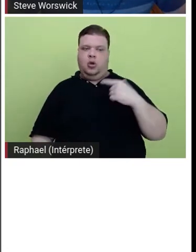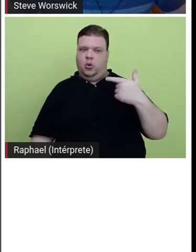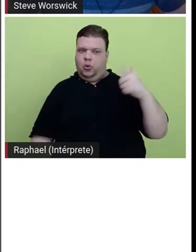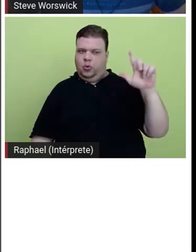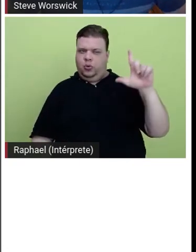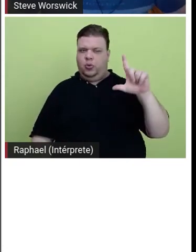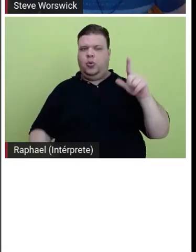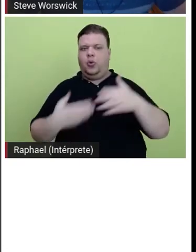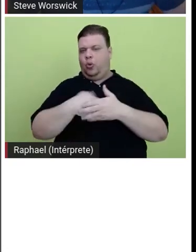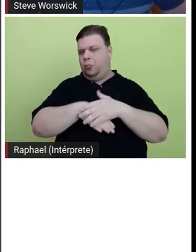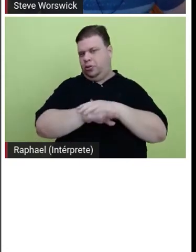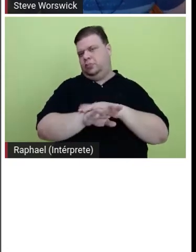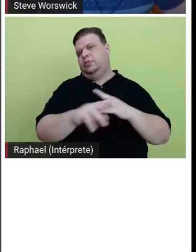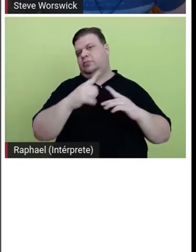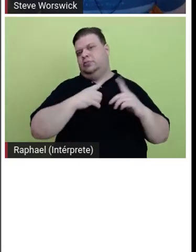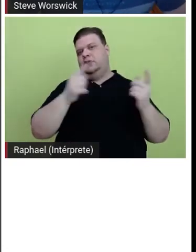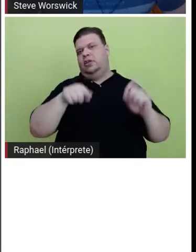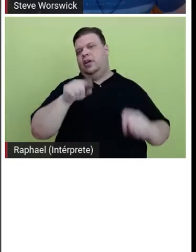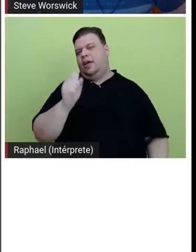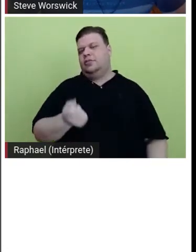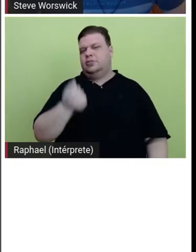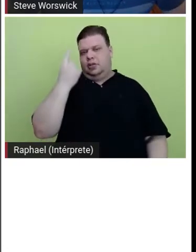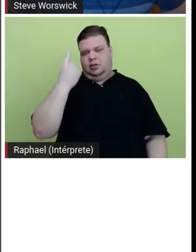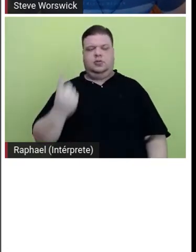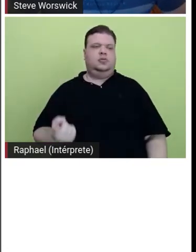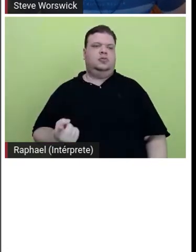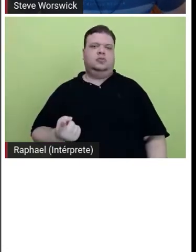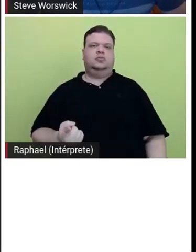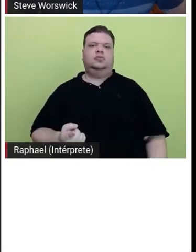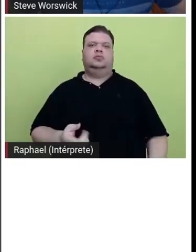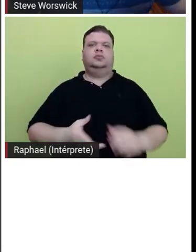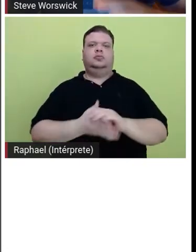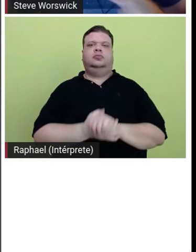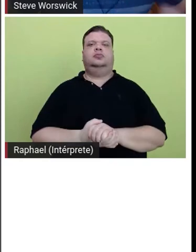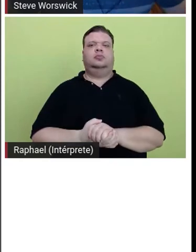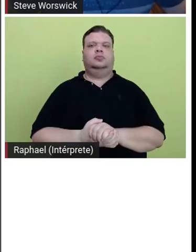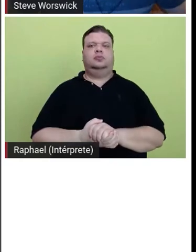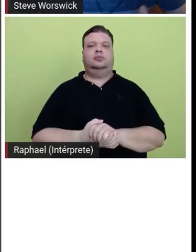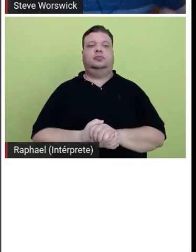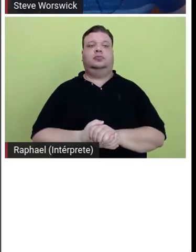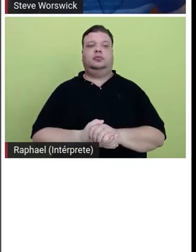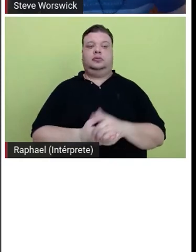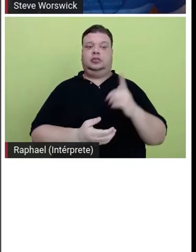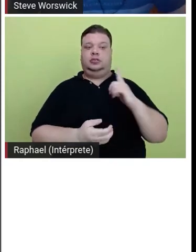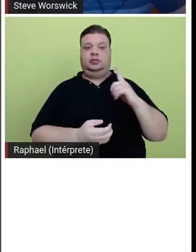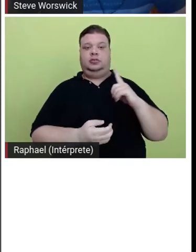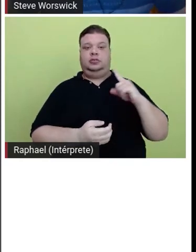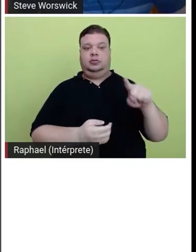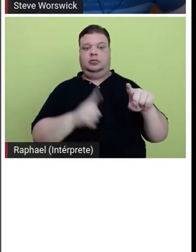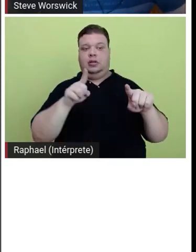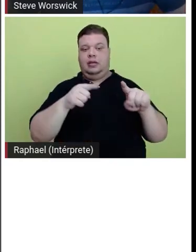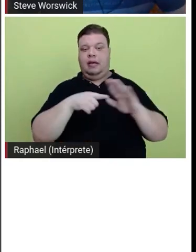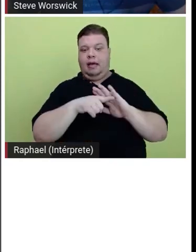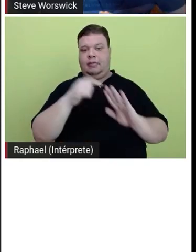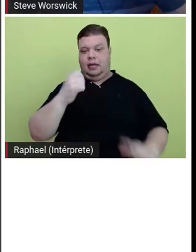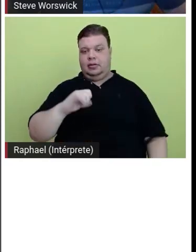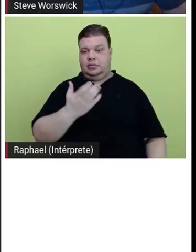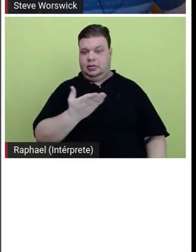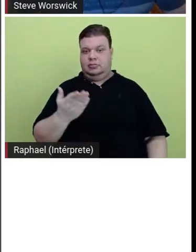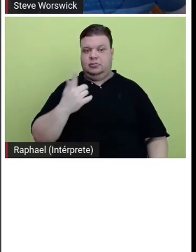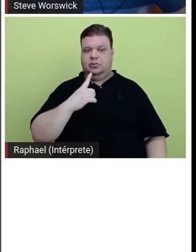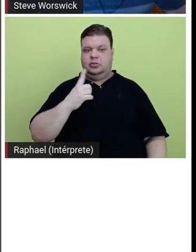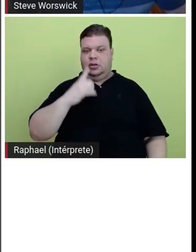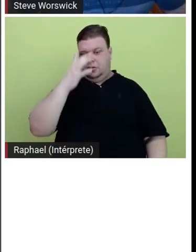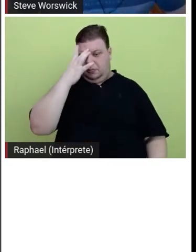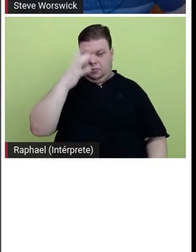the most regular visitors now. I found the best way to deal with abuse was to give kind of like sassy and funny answers rather than just plain